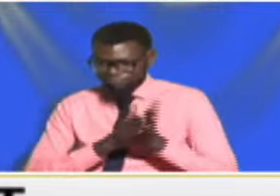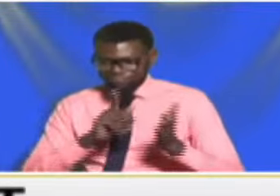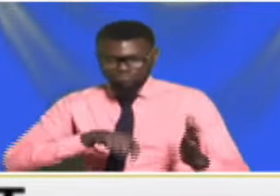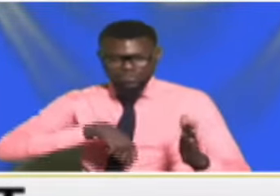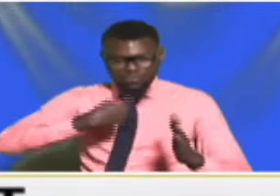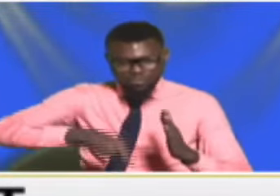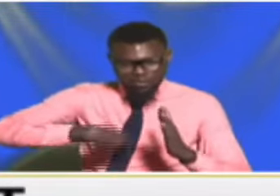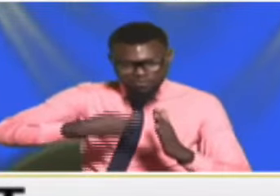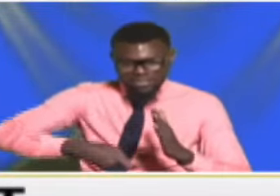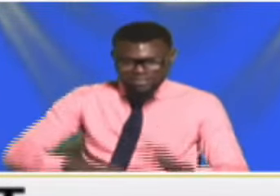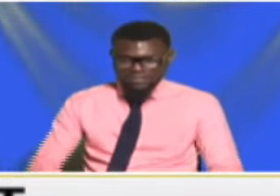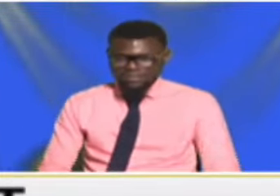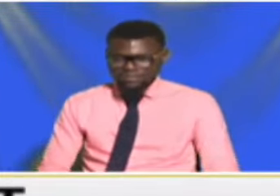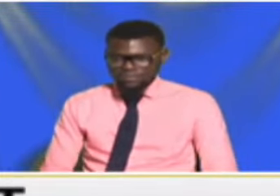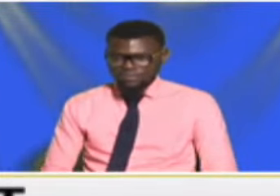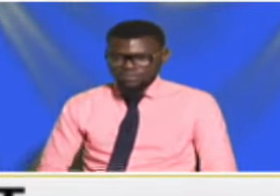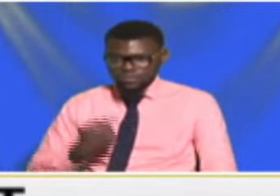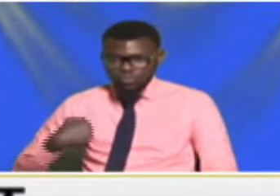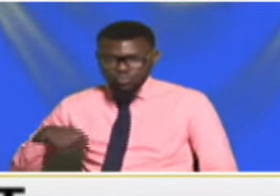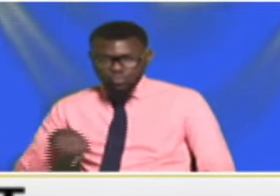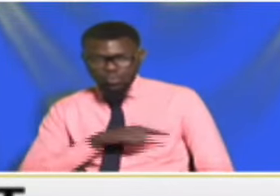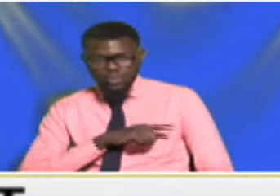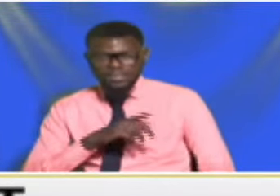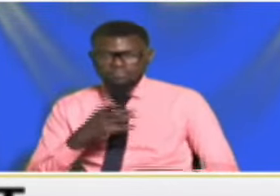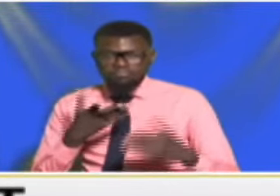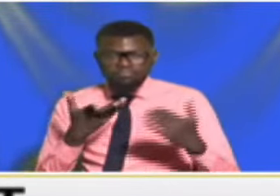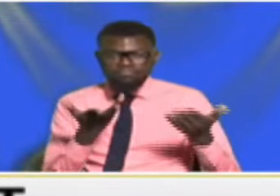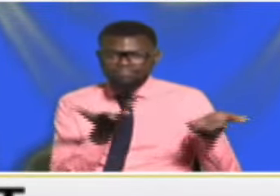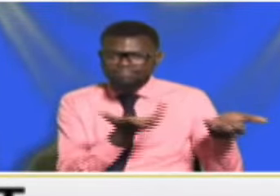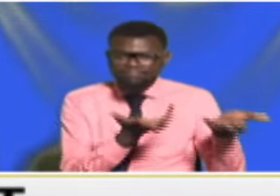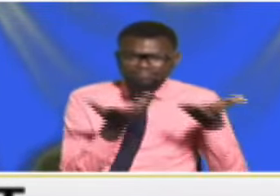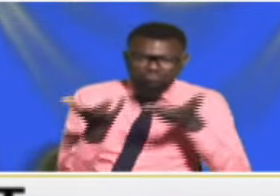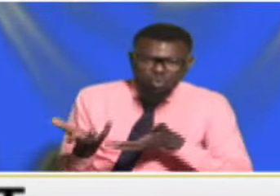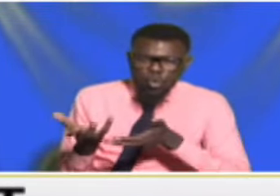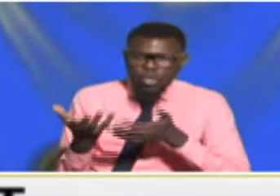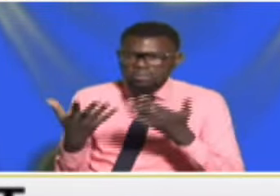we're saying we're no longer importing clinker, we're no longer importing steel, we're no longer